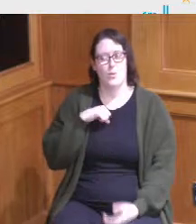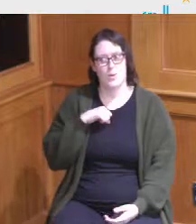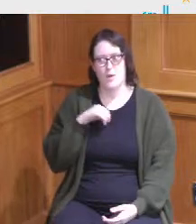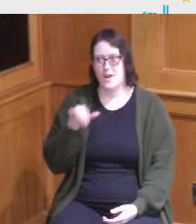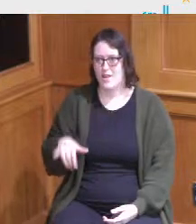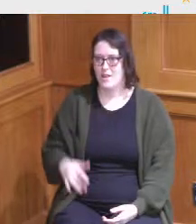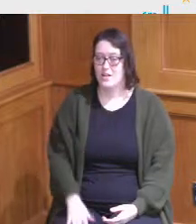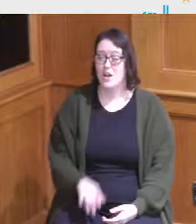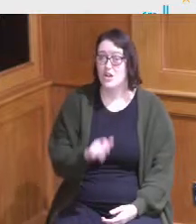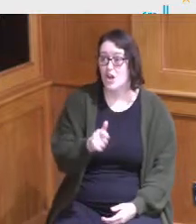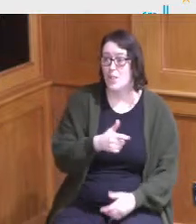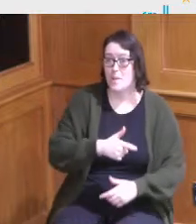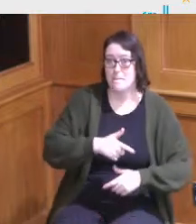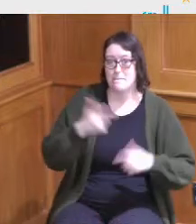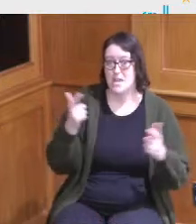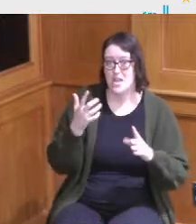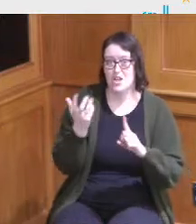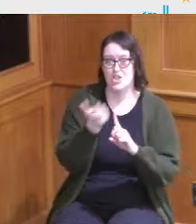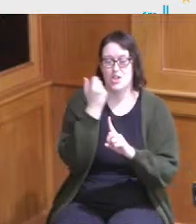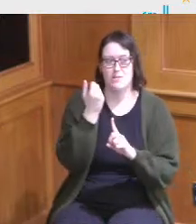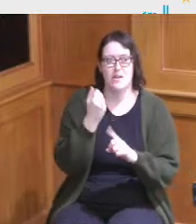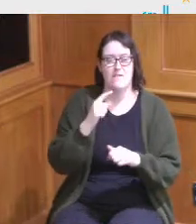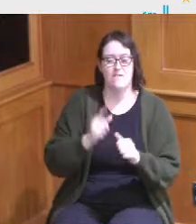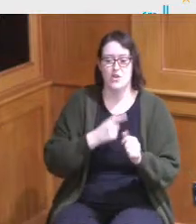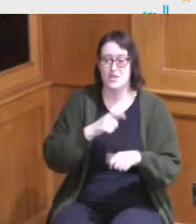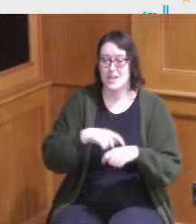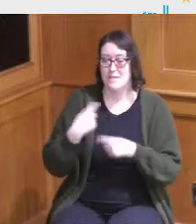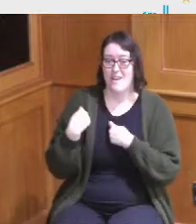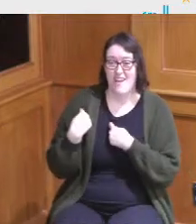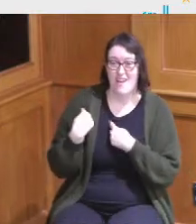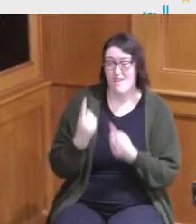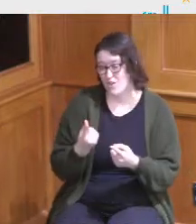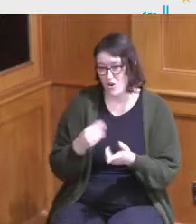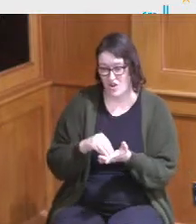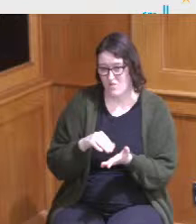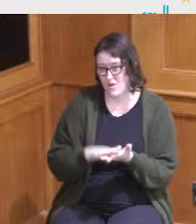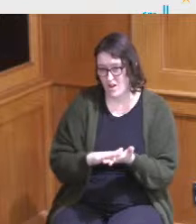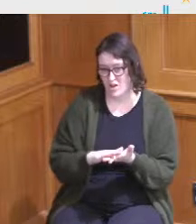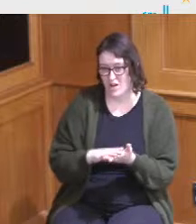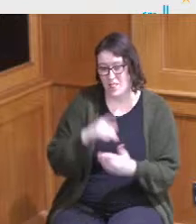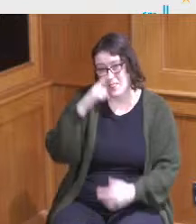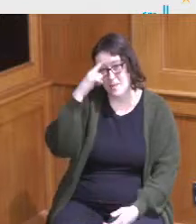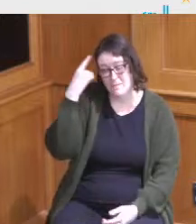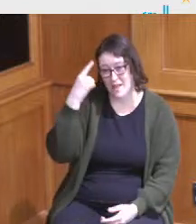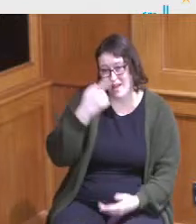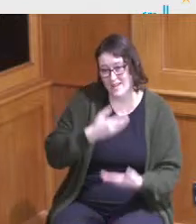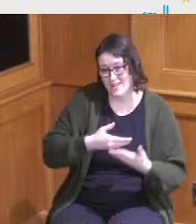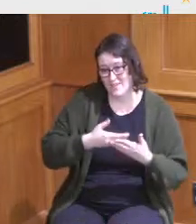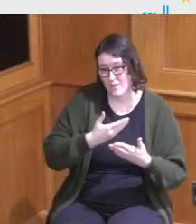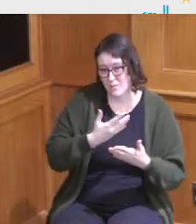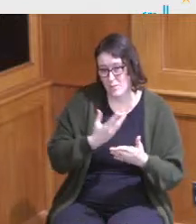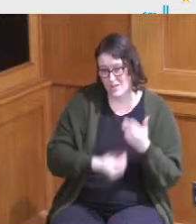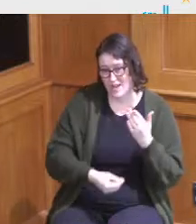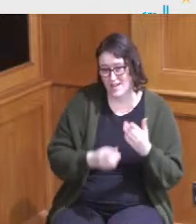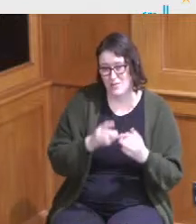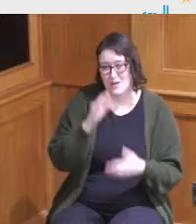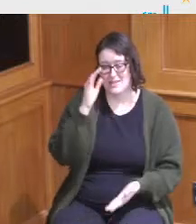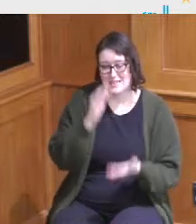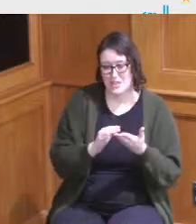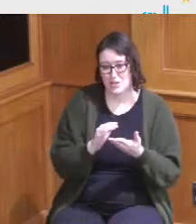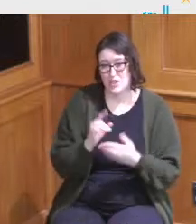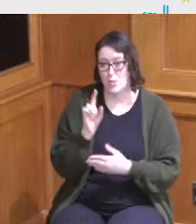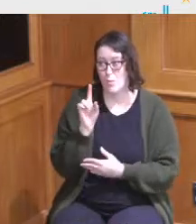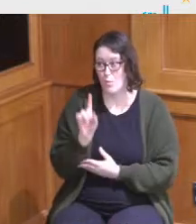that we saw in our community last year was that for the first time ever on record, the Black infant mortality rate decreased to a